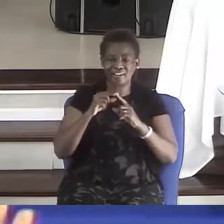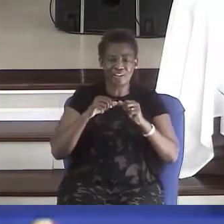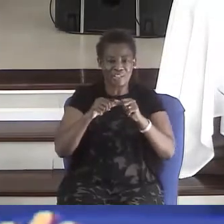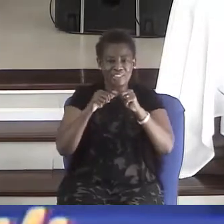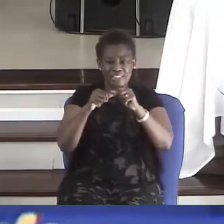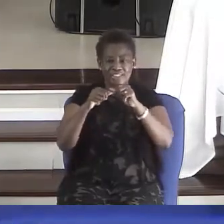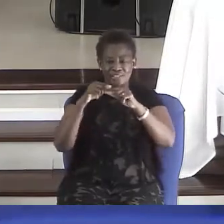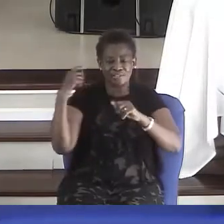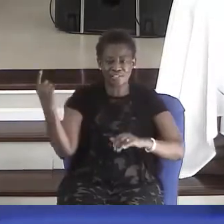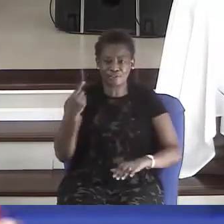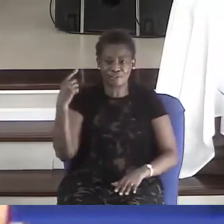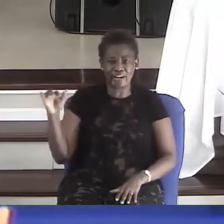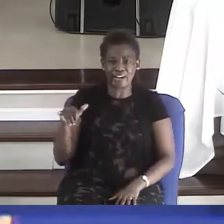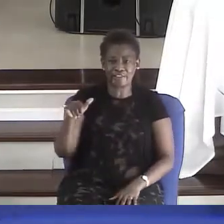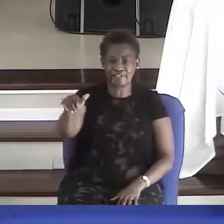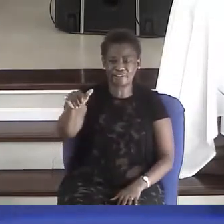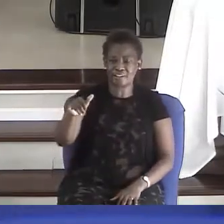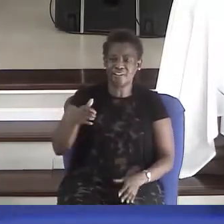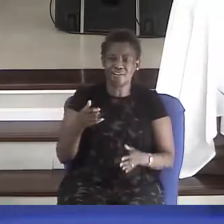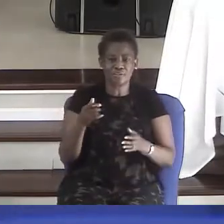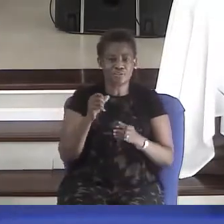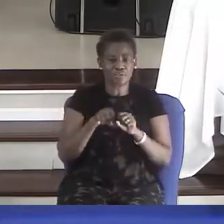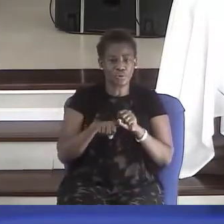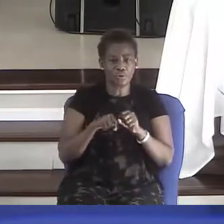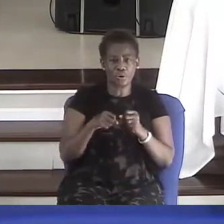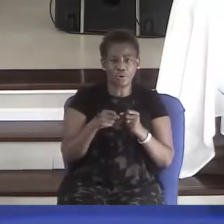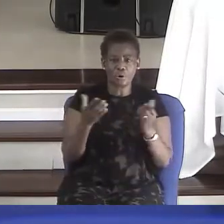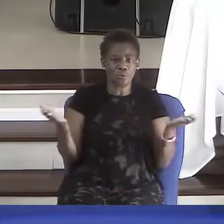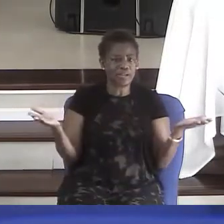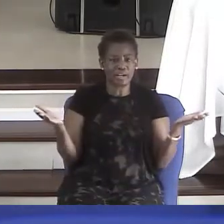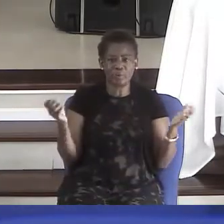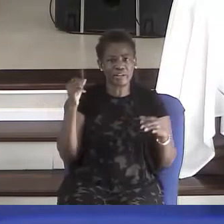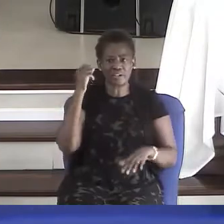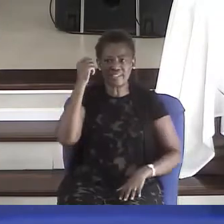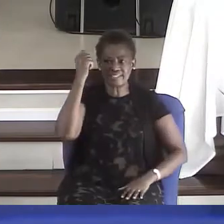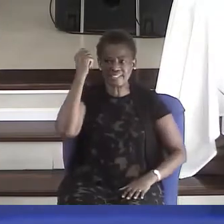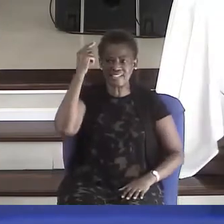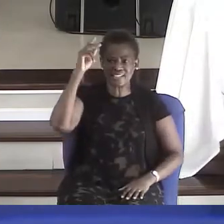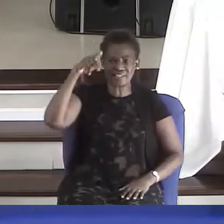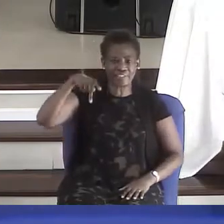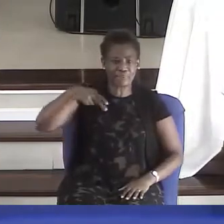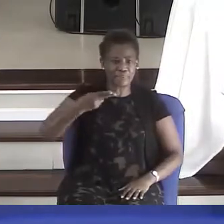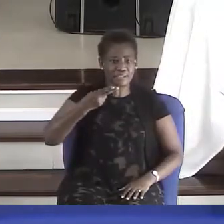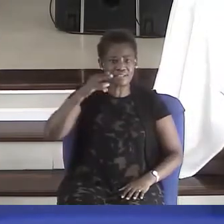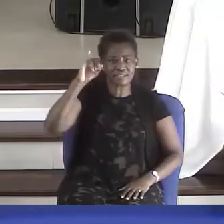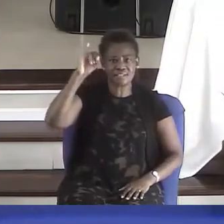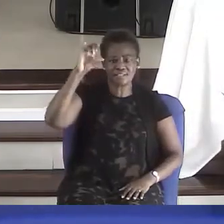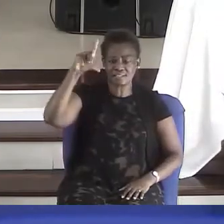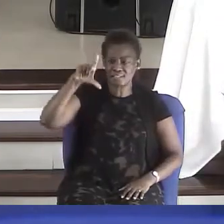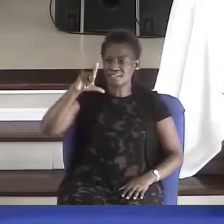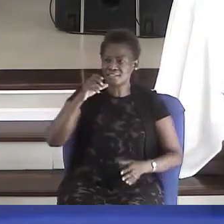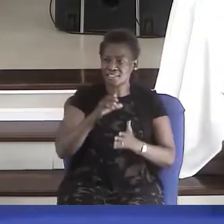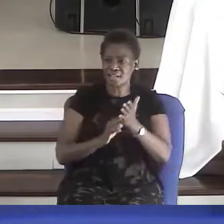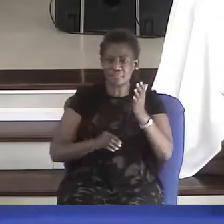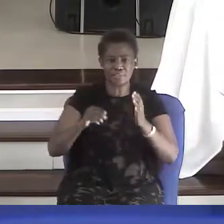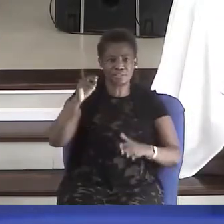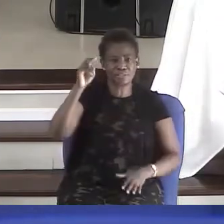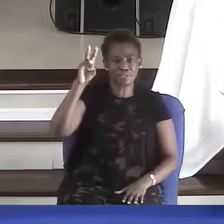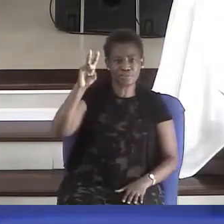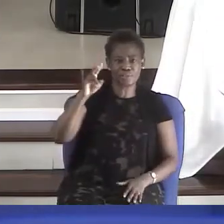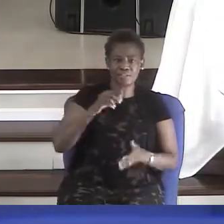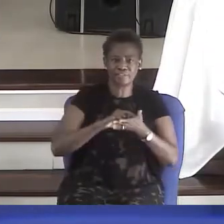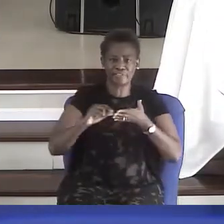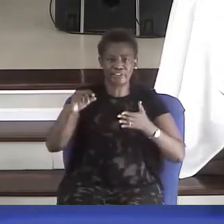to us in Philippians 2 and verse 16? Holding forth the word of